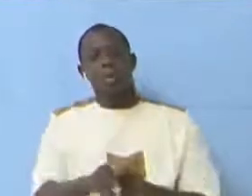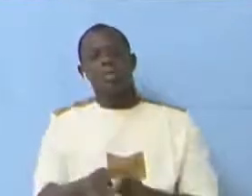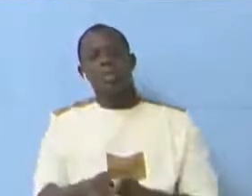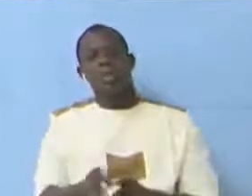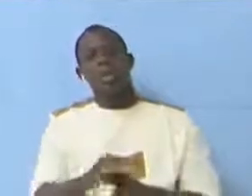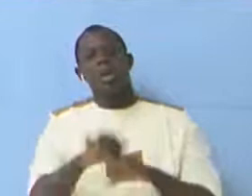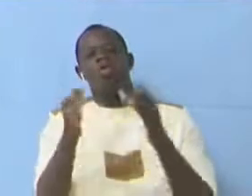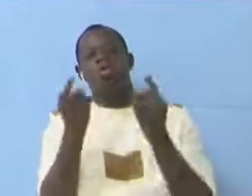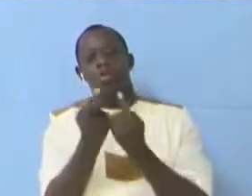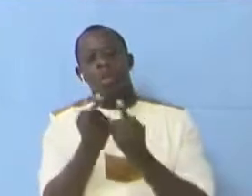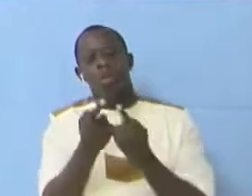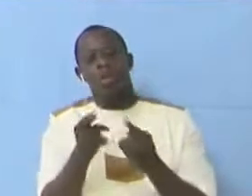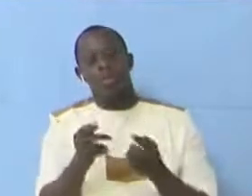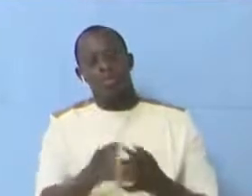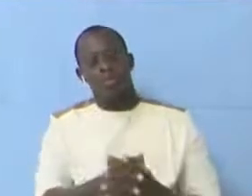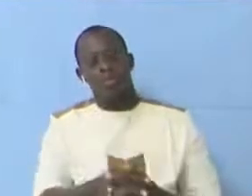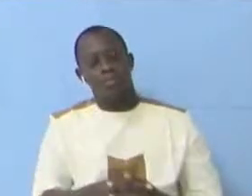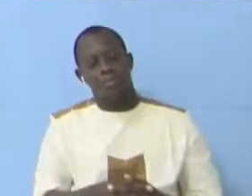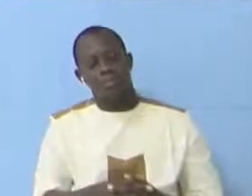unfathomable,